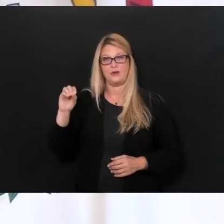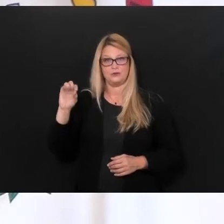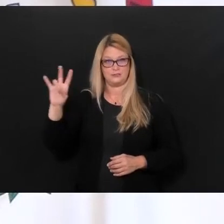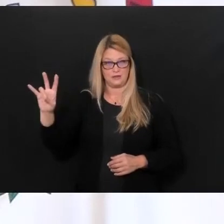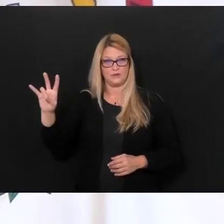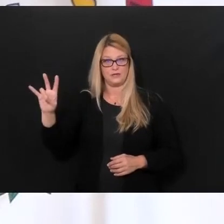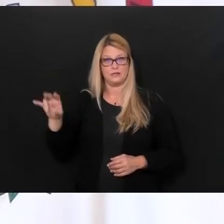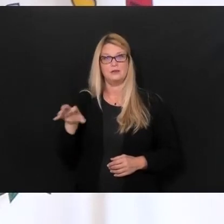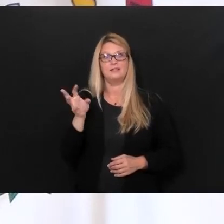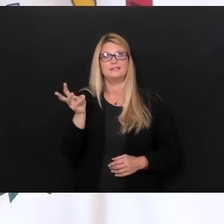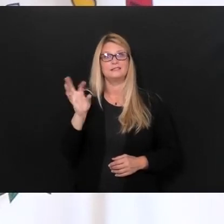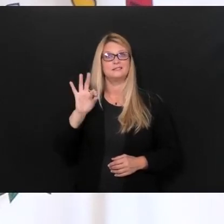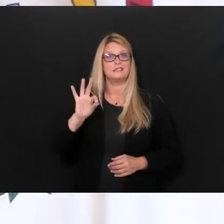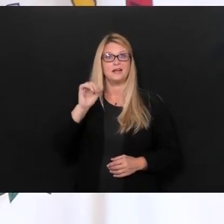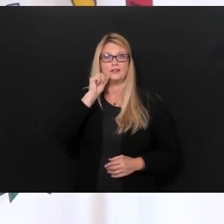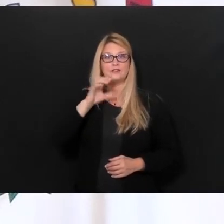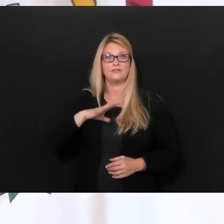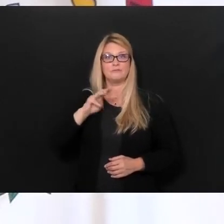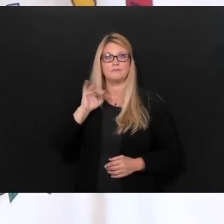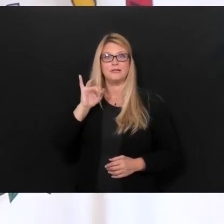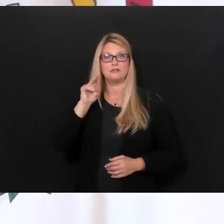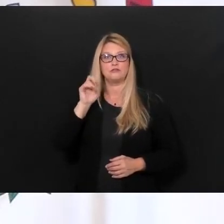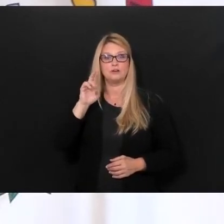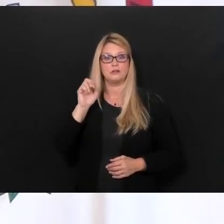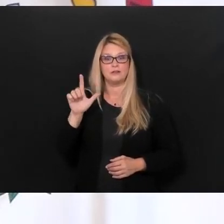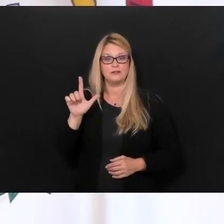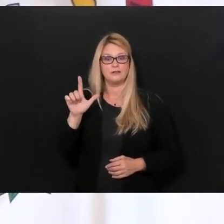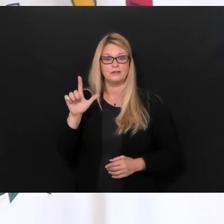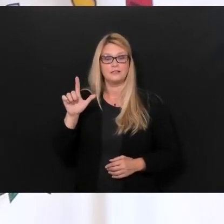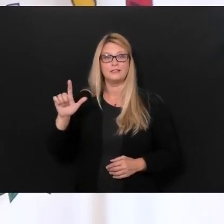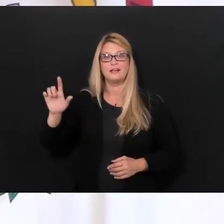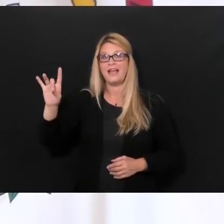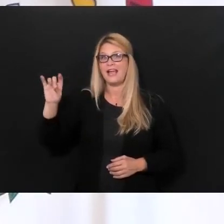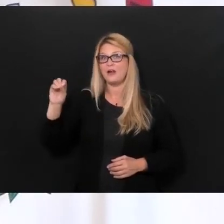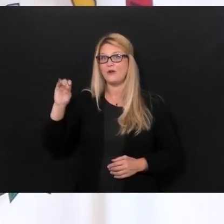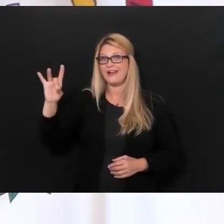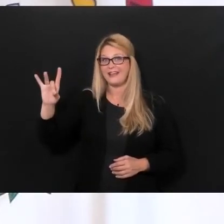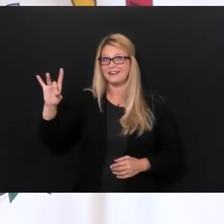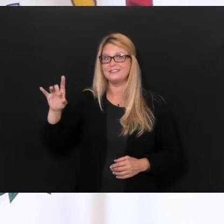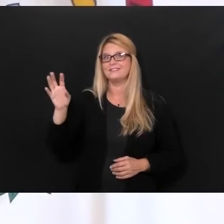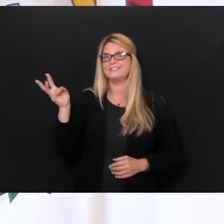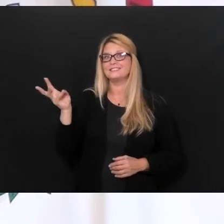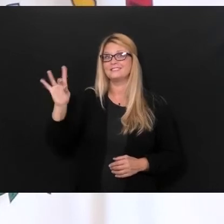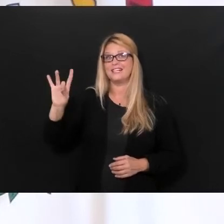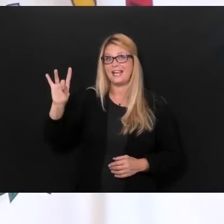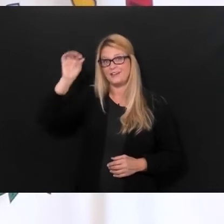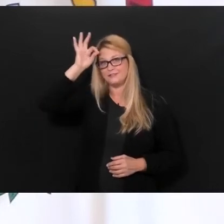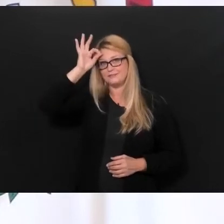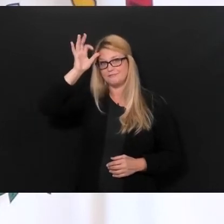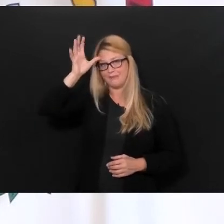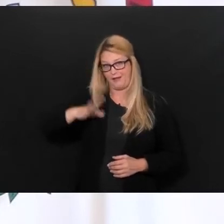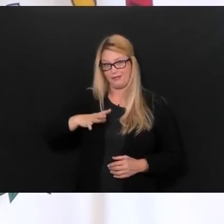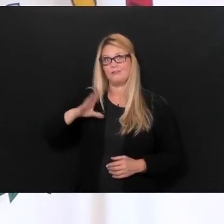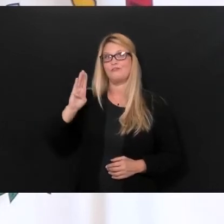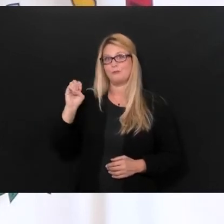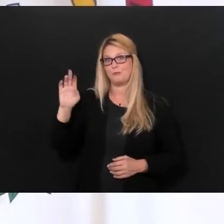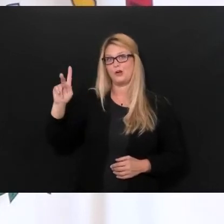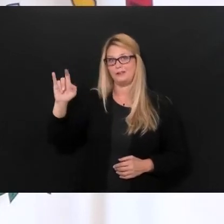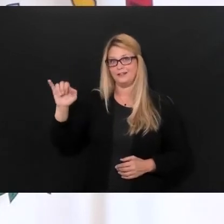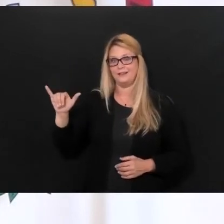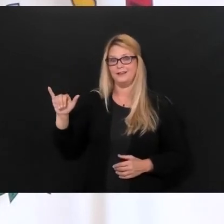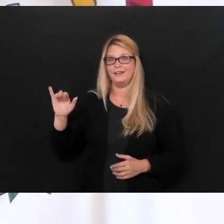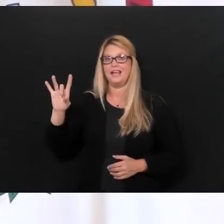death, a 69-year-old female from Mineral County. The 808th death, a 68-year-old male from Berkeley County.